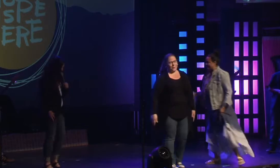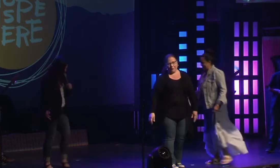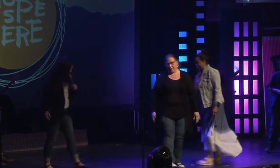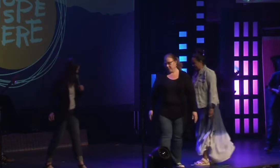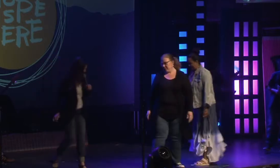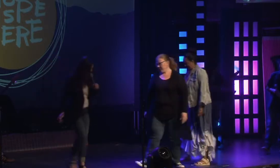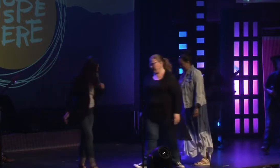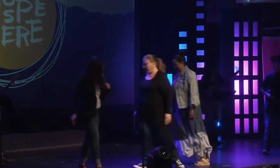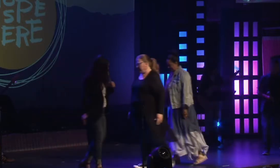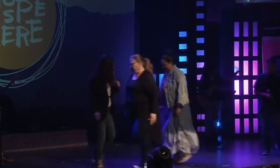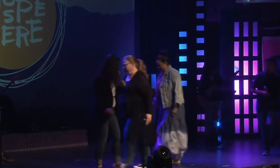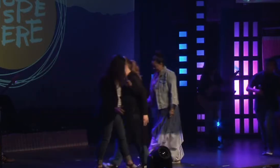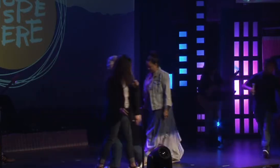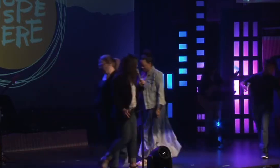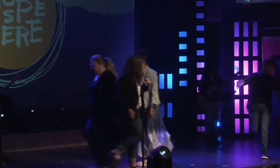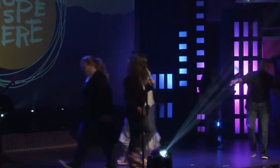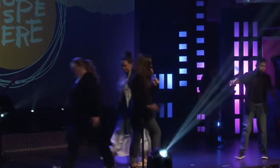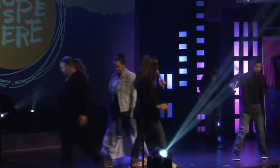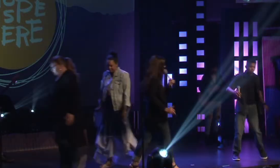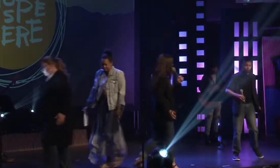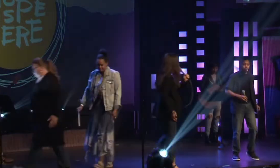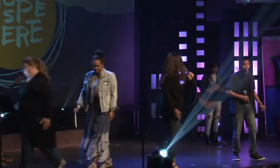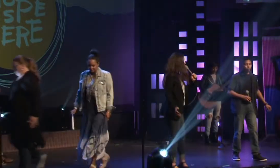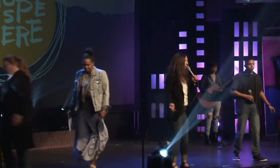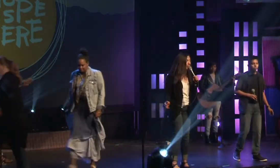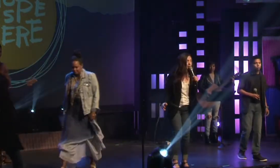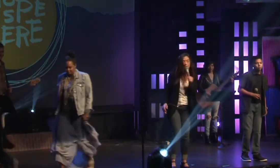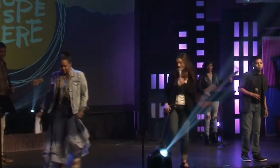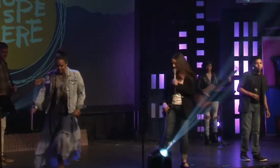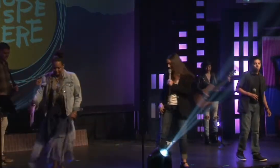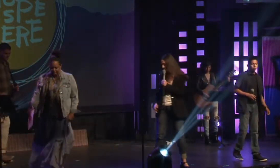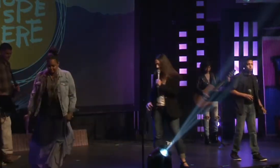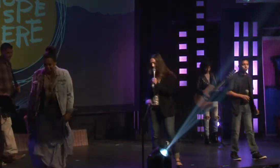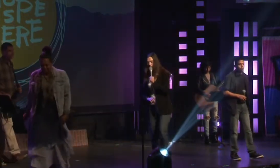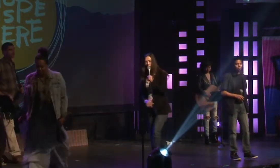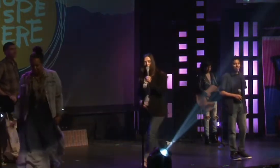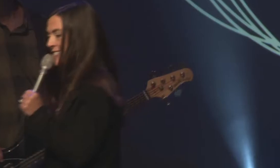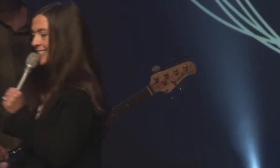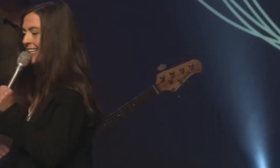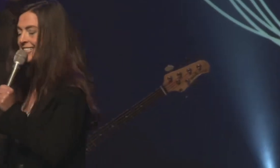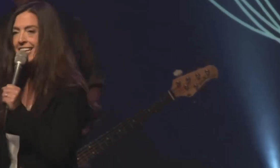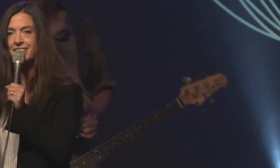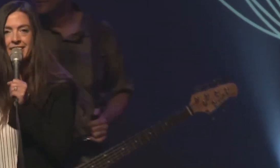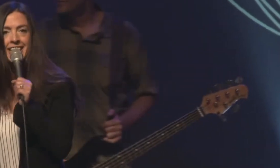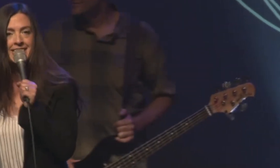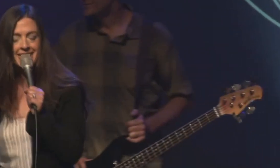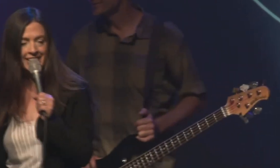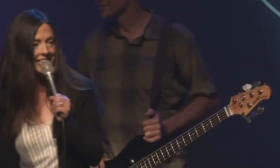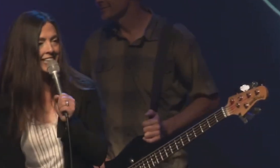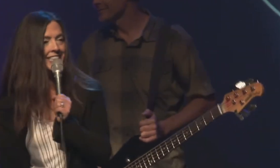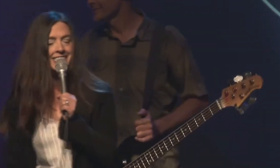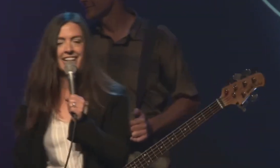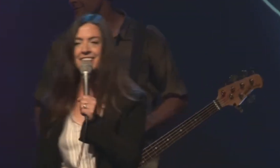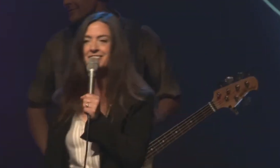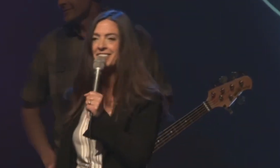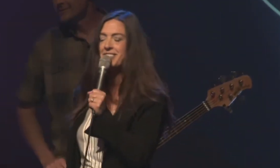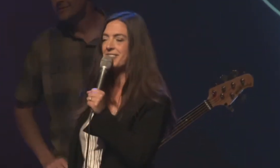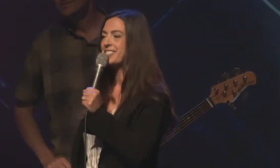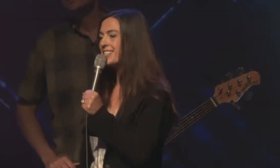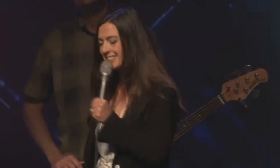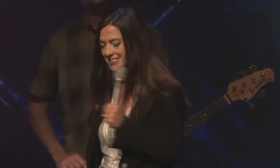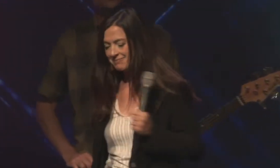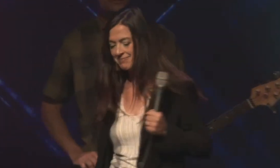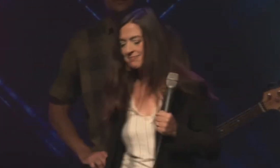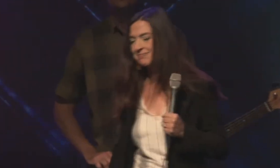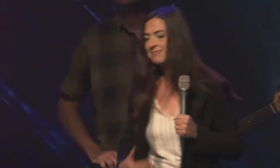Oh, wonderful. Thank you, Aisha. Let's all stand if you're able. We're going to sing together. Kia is going to lead us off in this